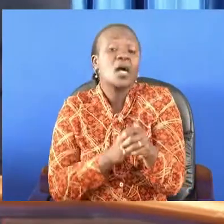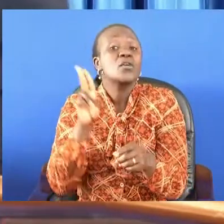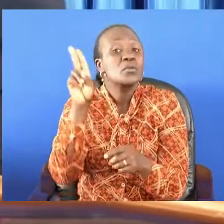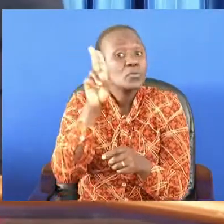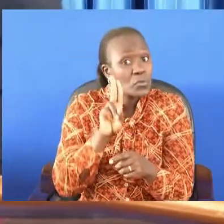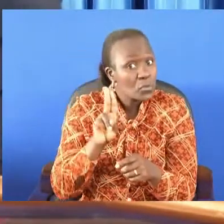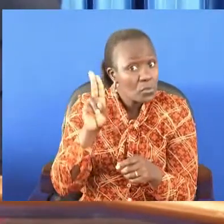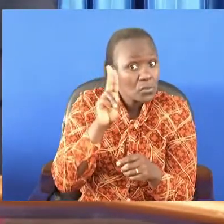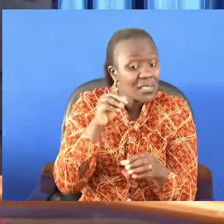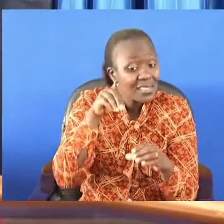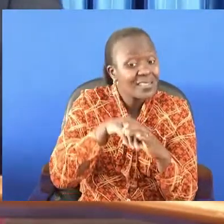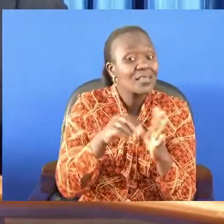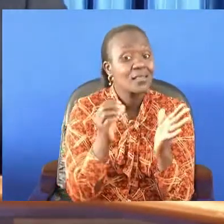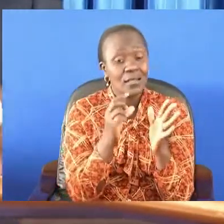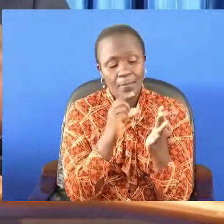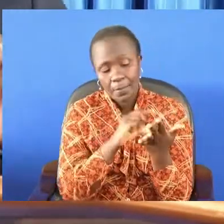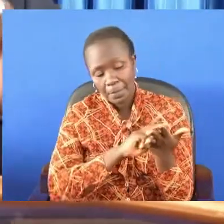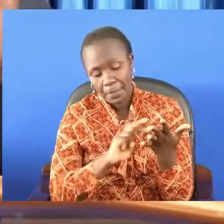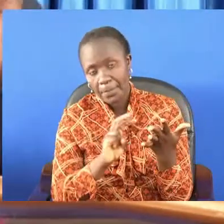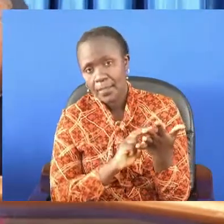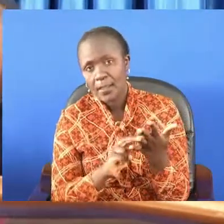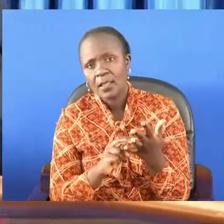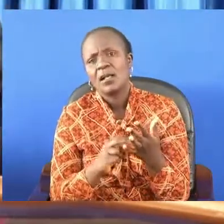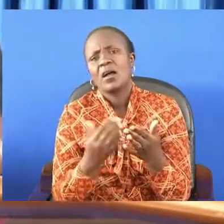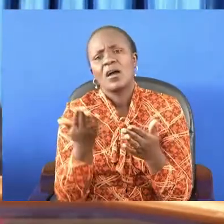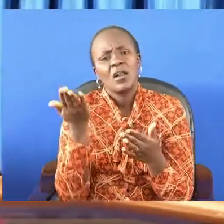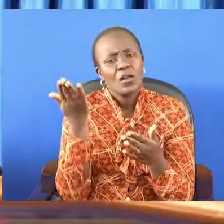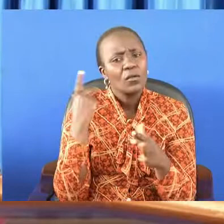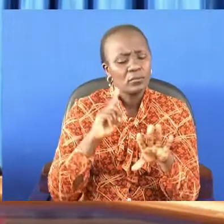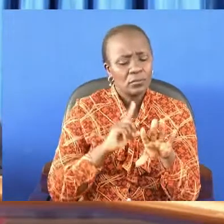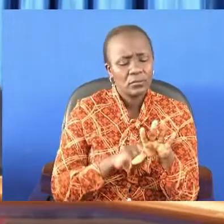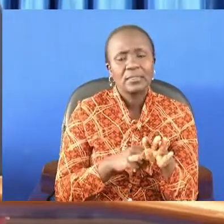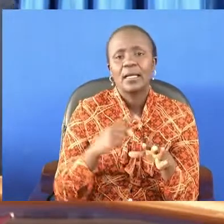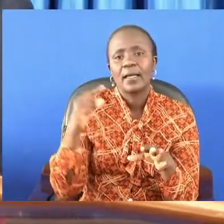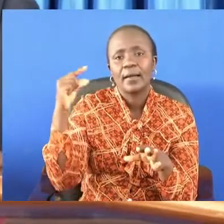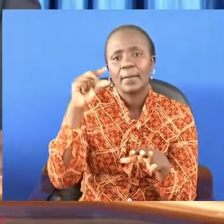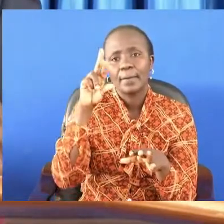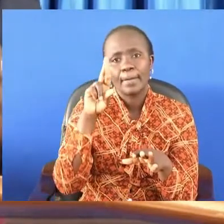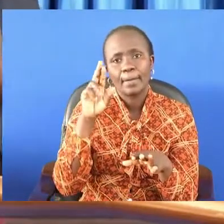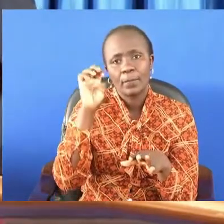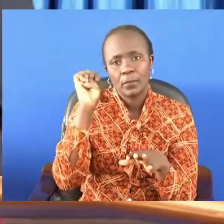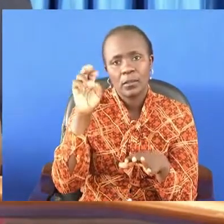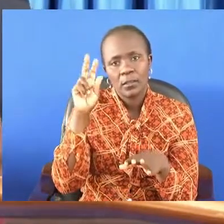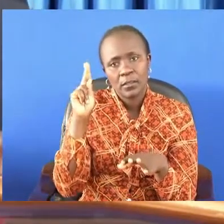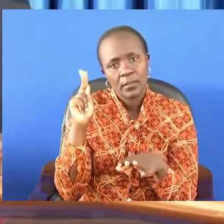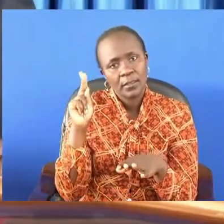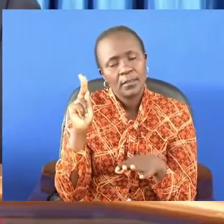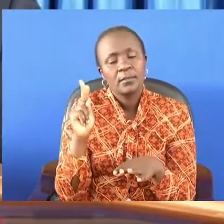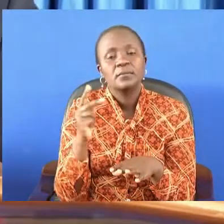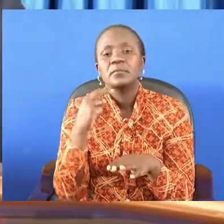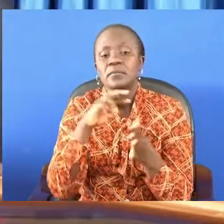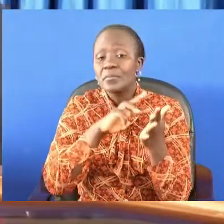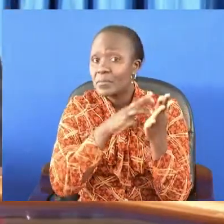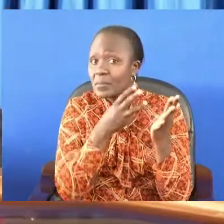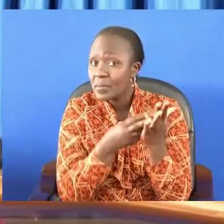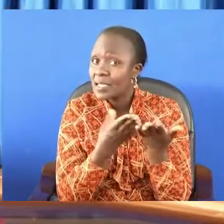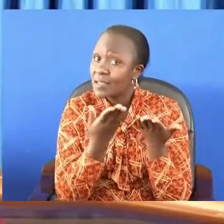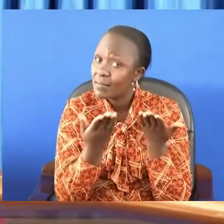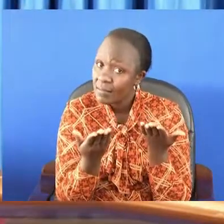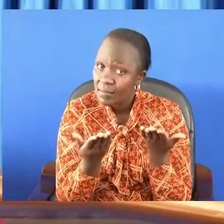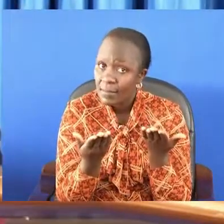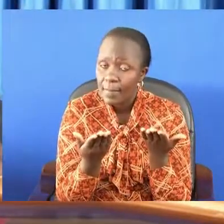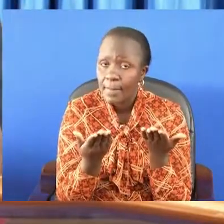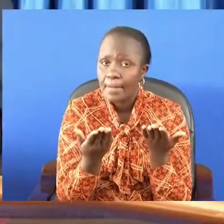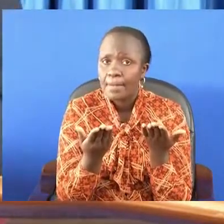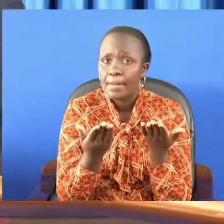used in the scriptures, from the original Greek word, is the word dunamis. Dunamis